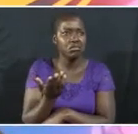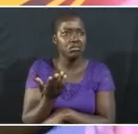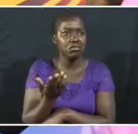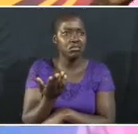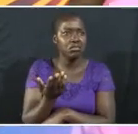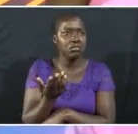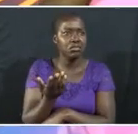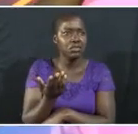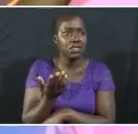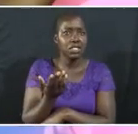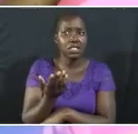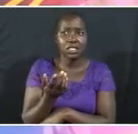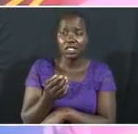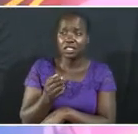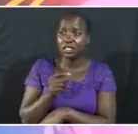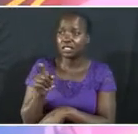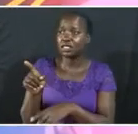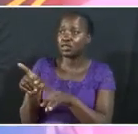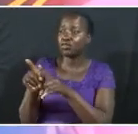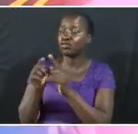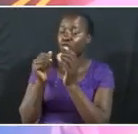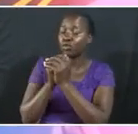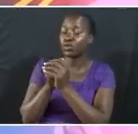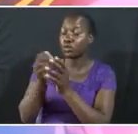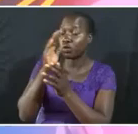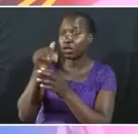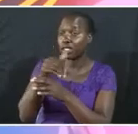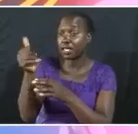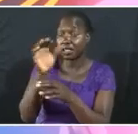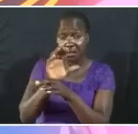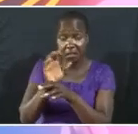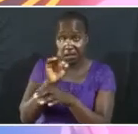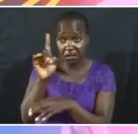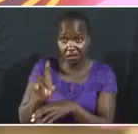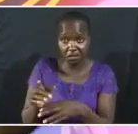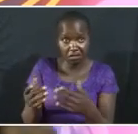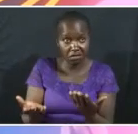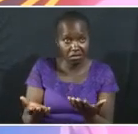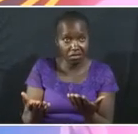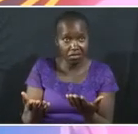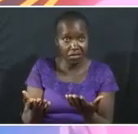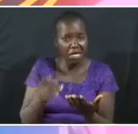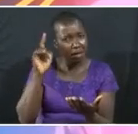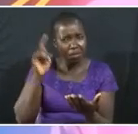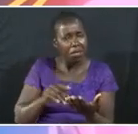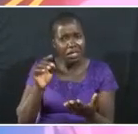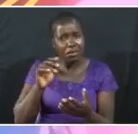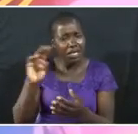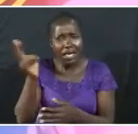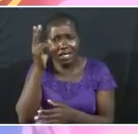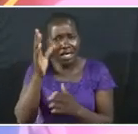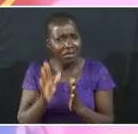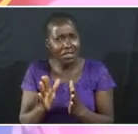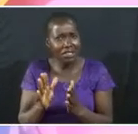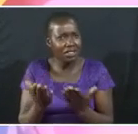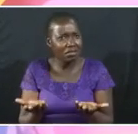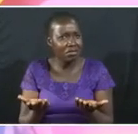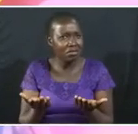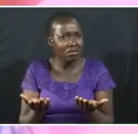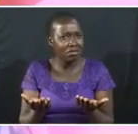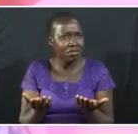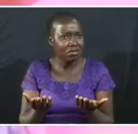I mean, she's also worshiping God out there in the other churches. Does she have to be an Adventist?